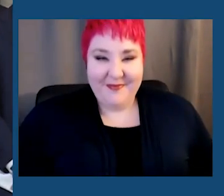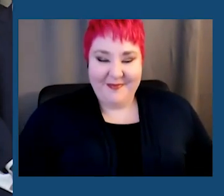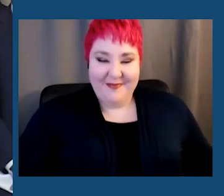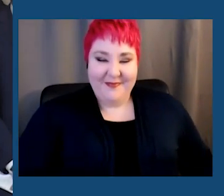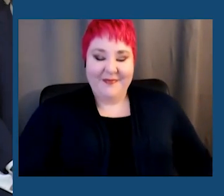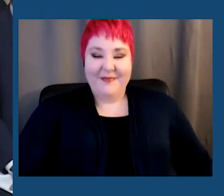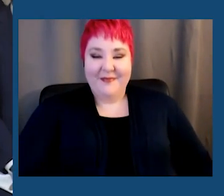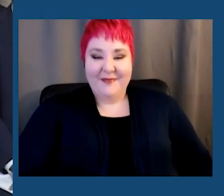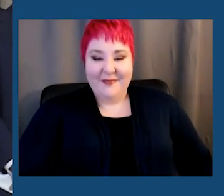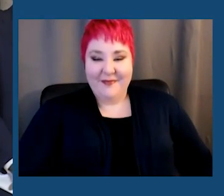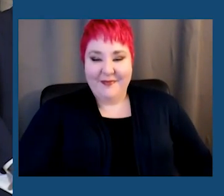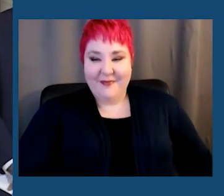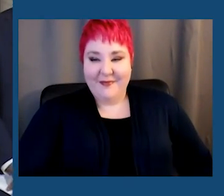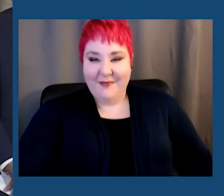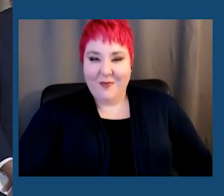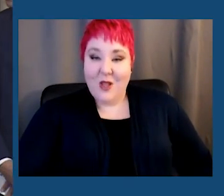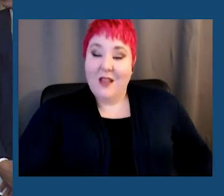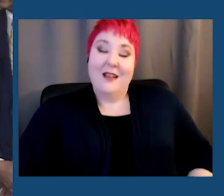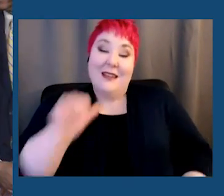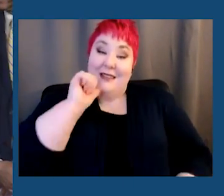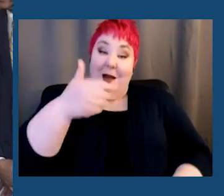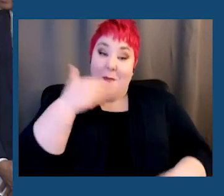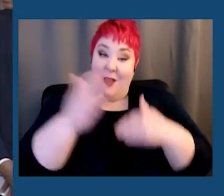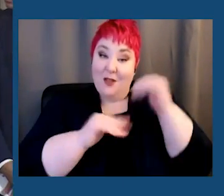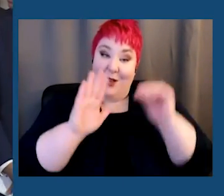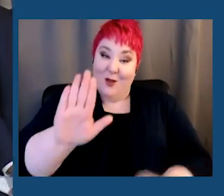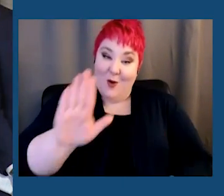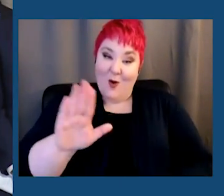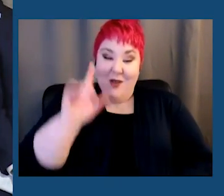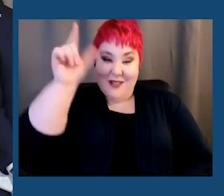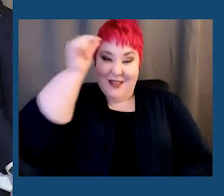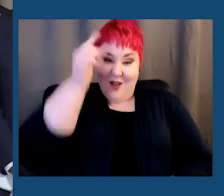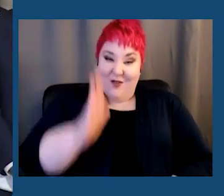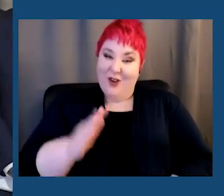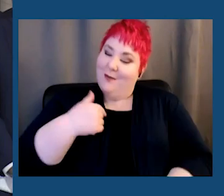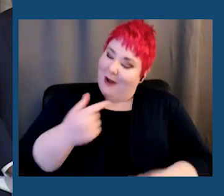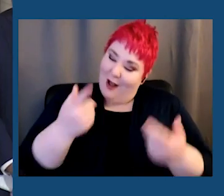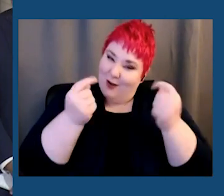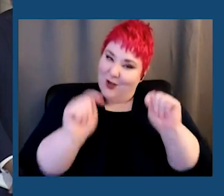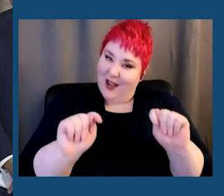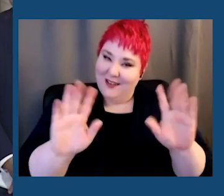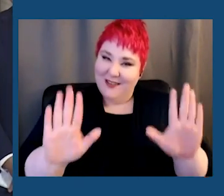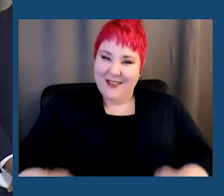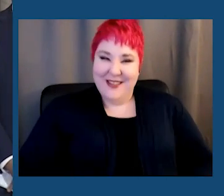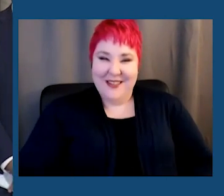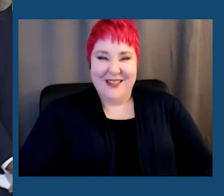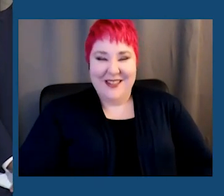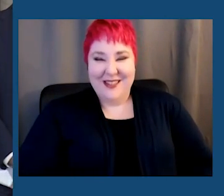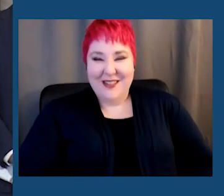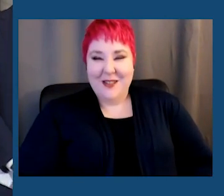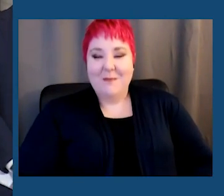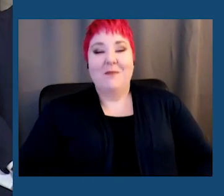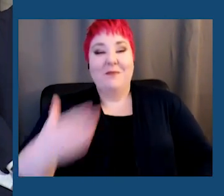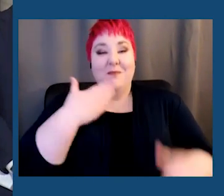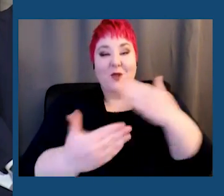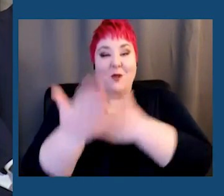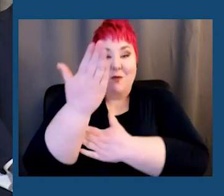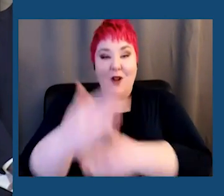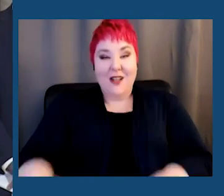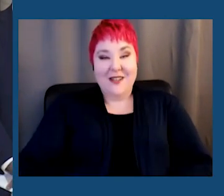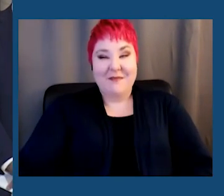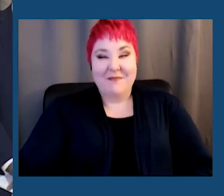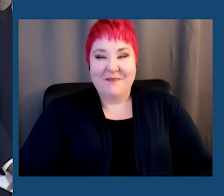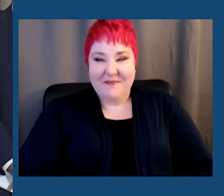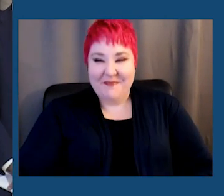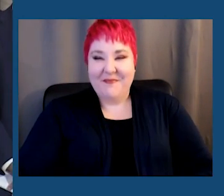Well, it won't be better than yours, Governor. I can guarantee you that, but we'll try. Good morning. Good morning. Thank